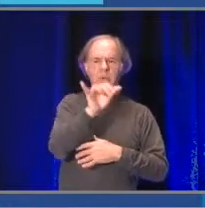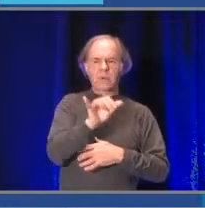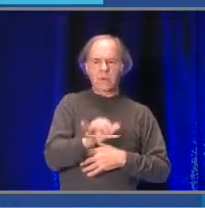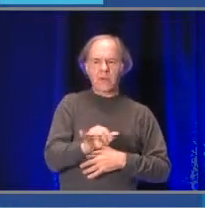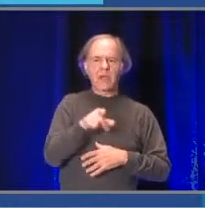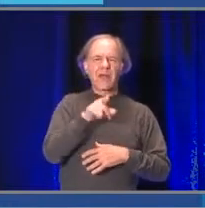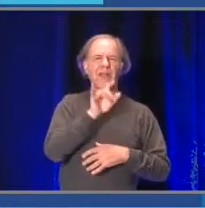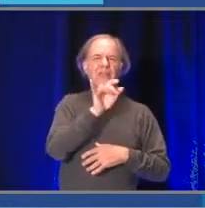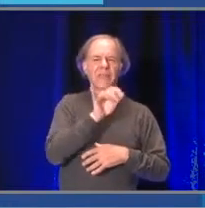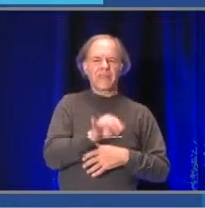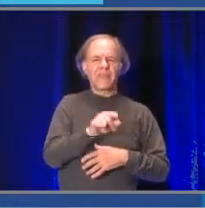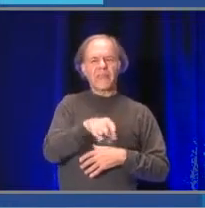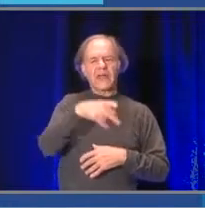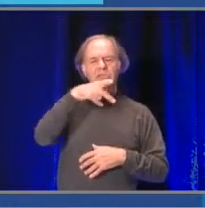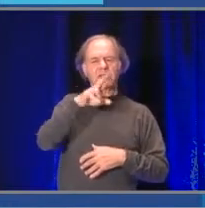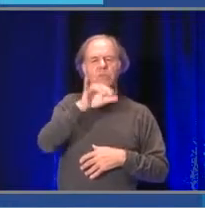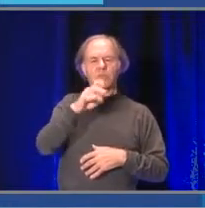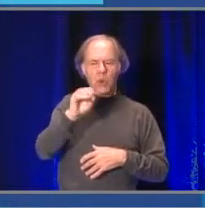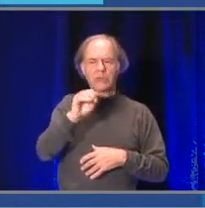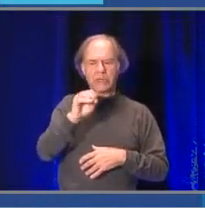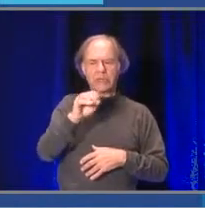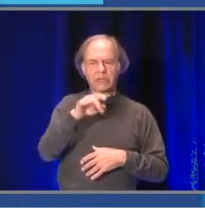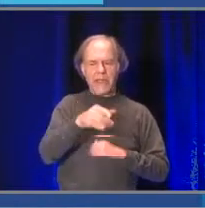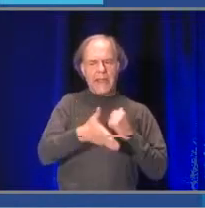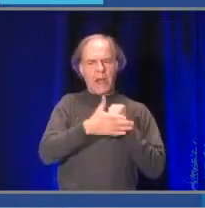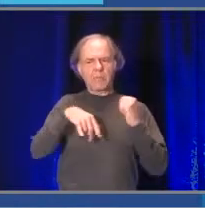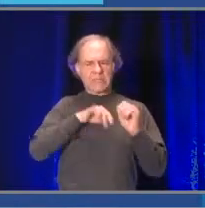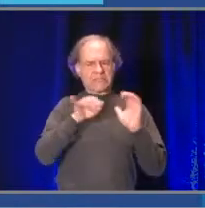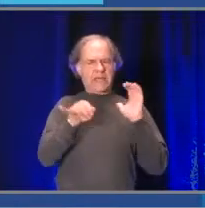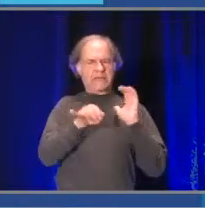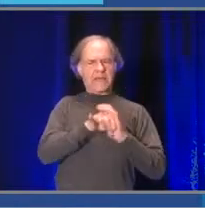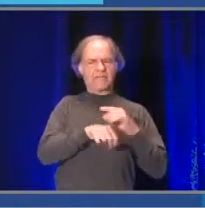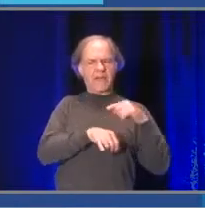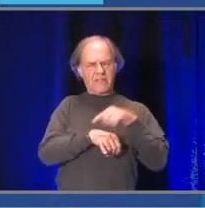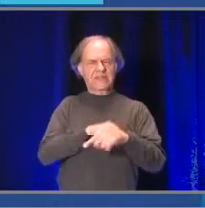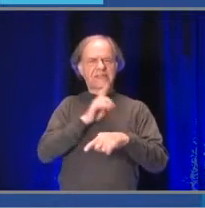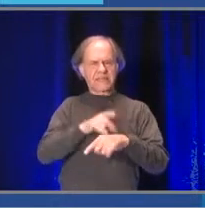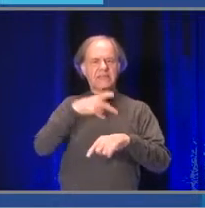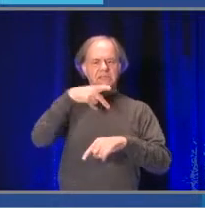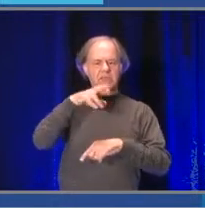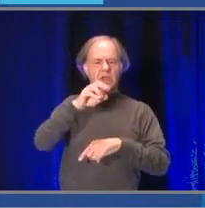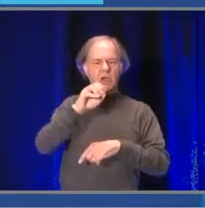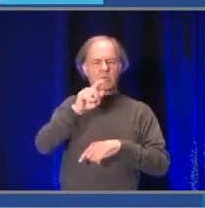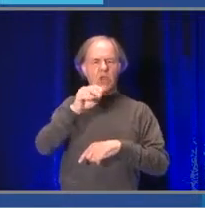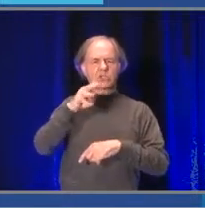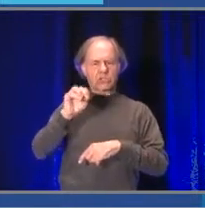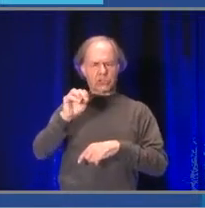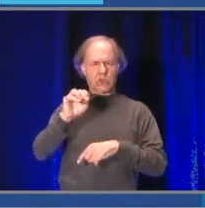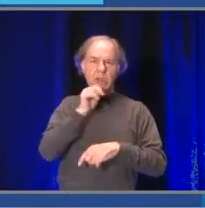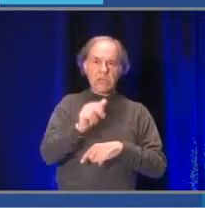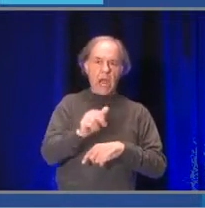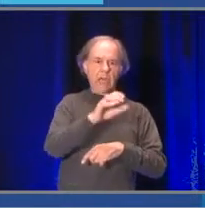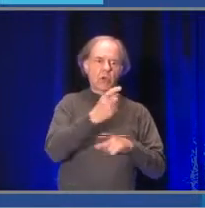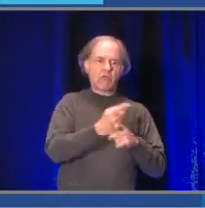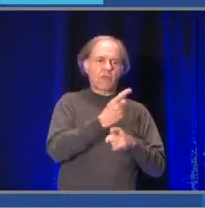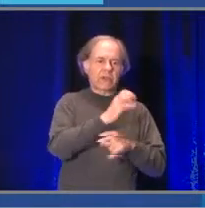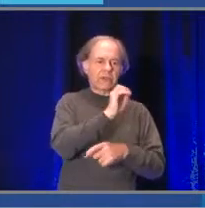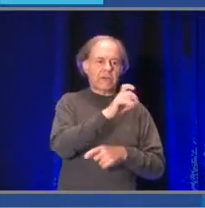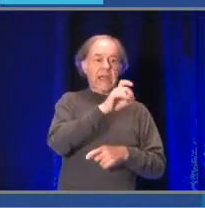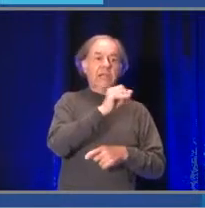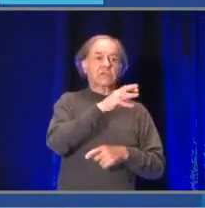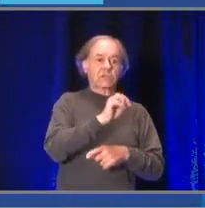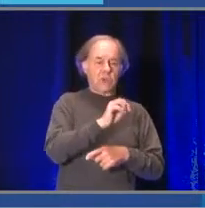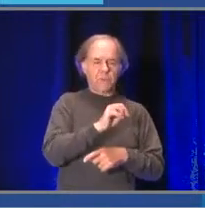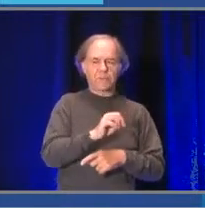major proteins that identify prostasome from other exosomes circulating in the blood. So we use antibodies to recognize